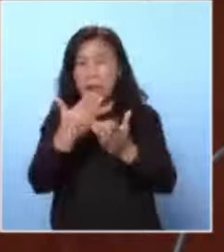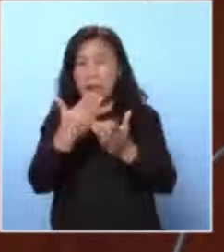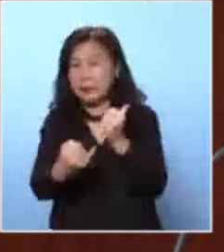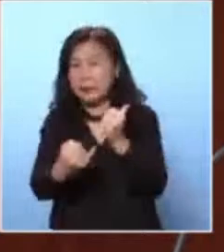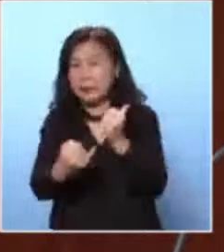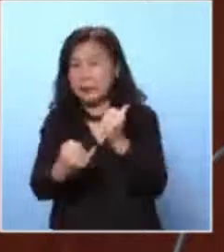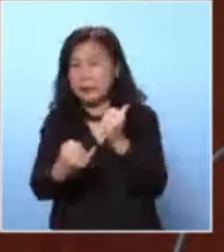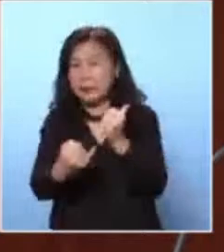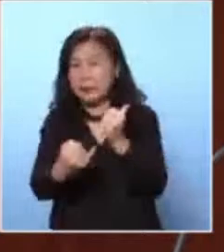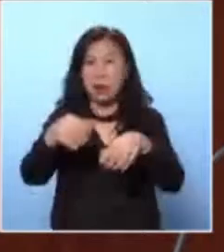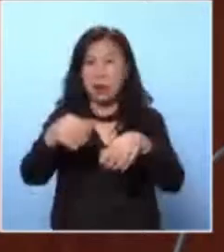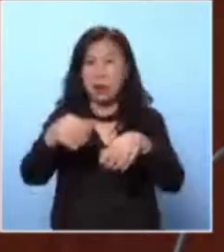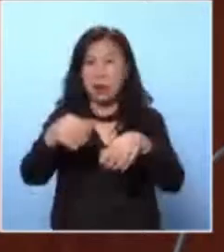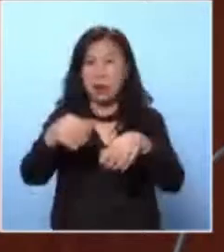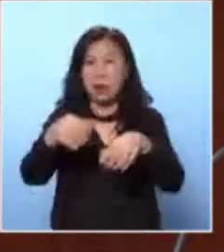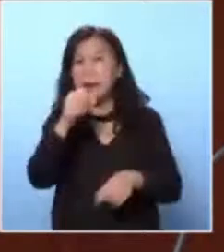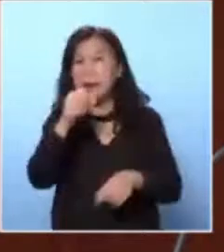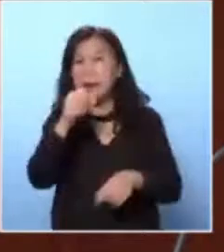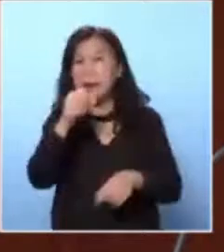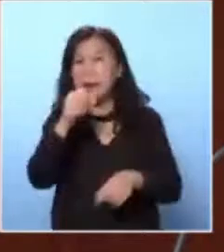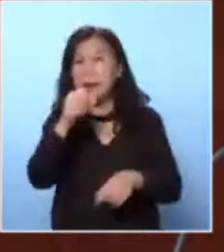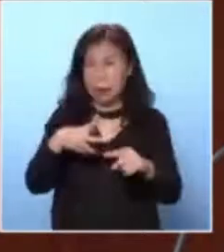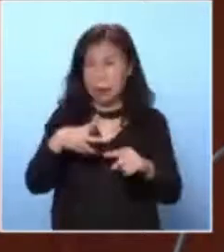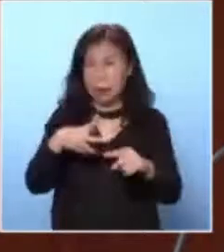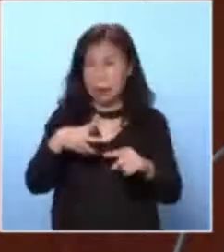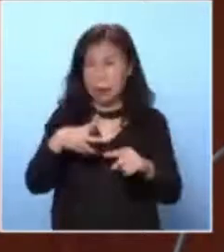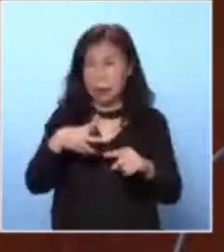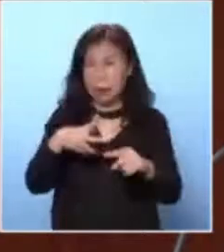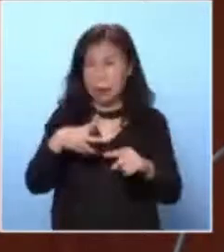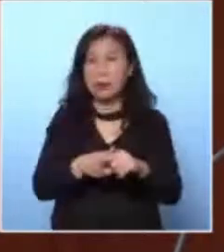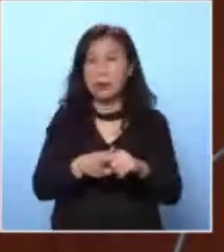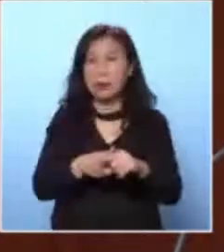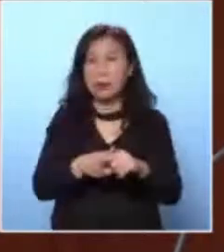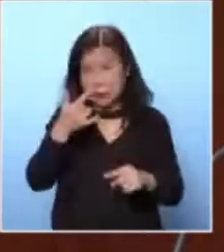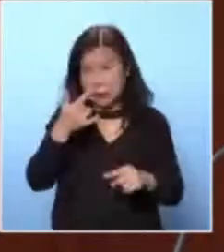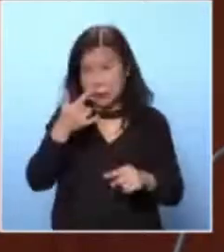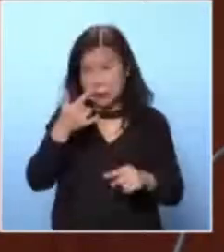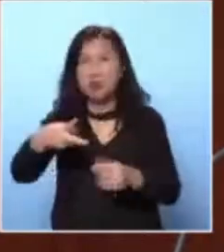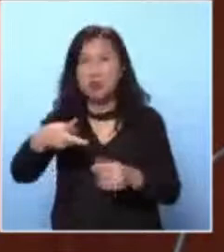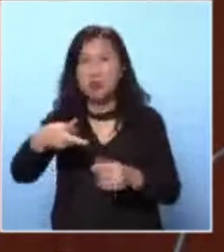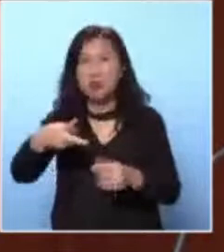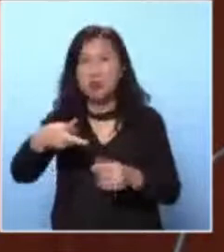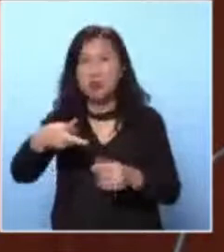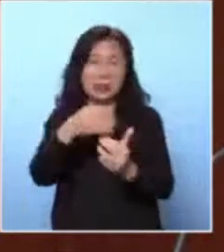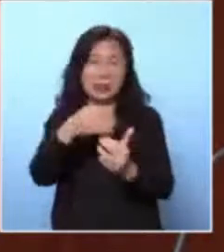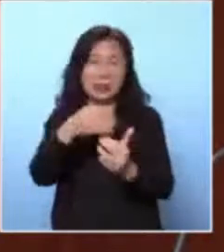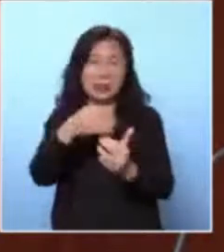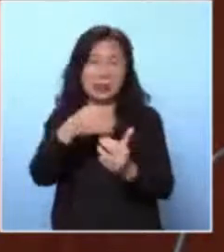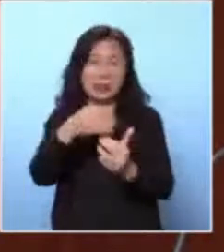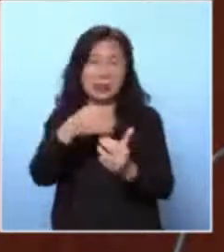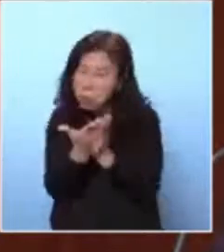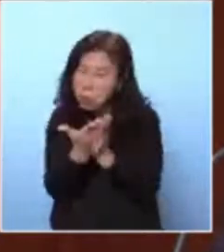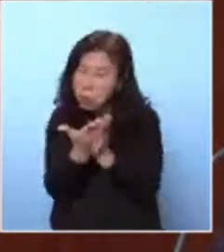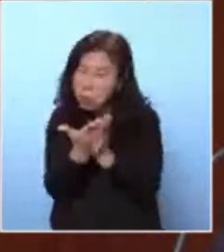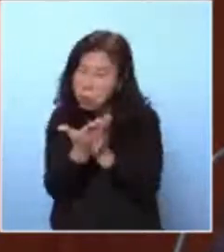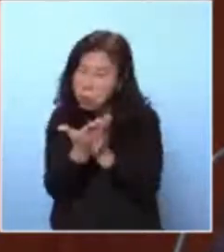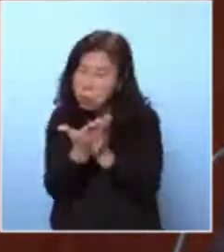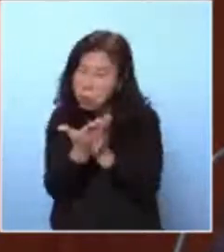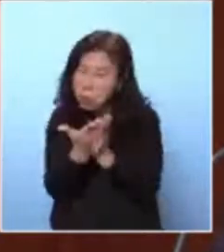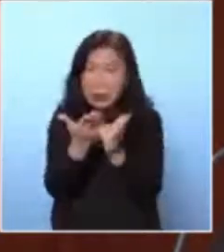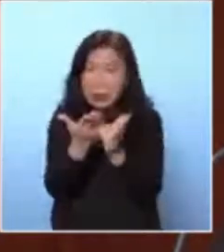implement the Hong Kong Biodiversity Strategy and Action Plan based on a Kunming-Montreal Global Biodiversity